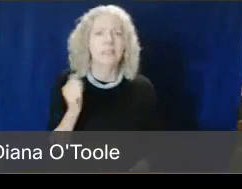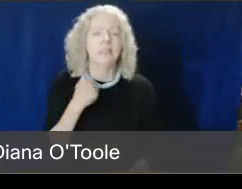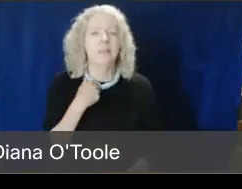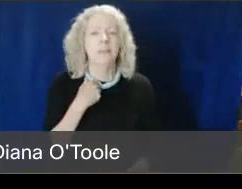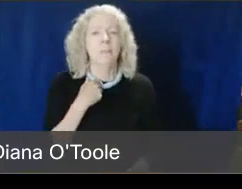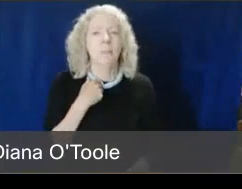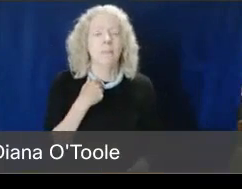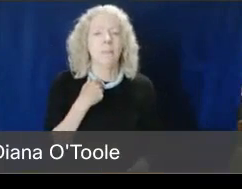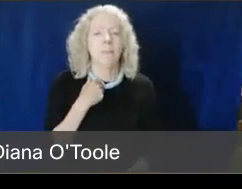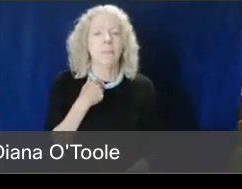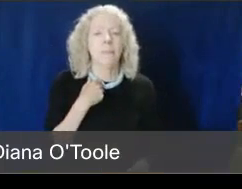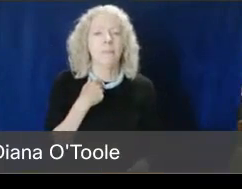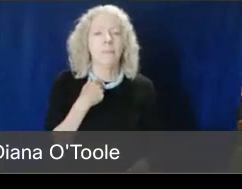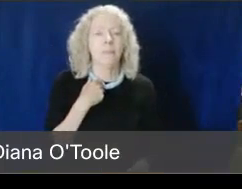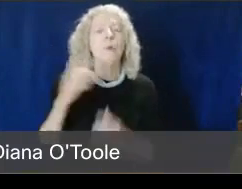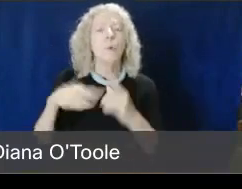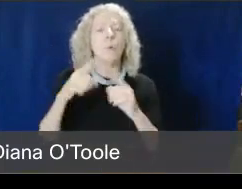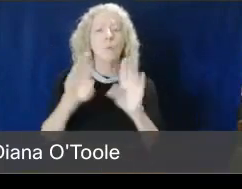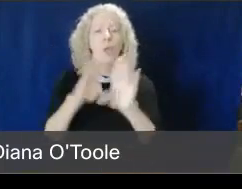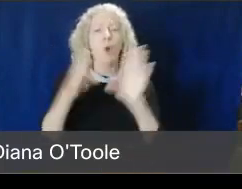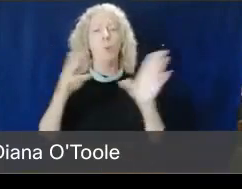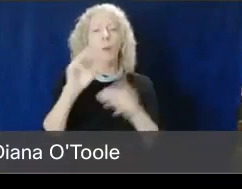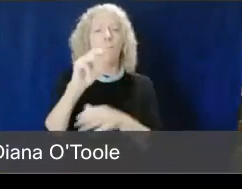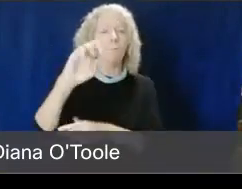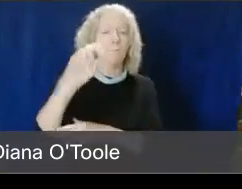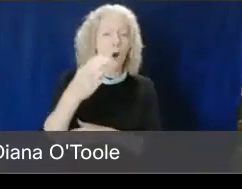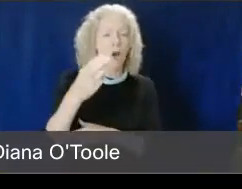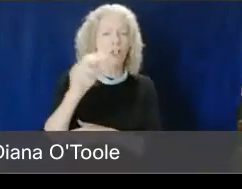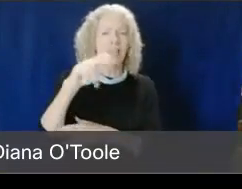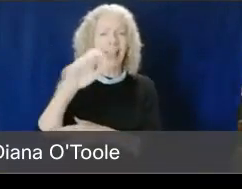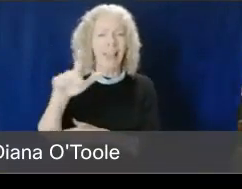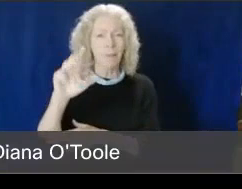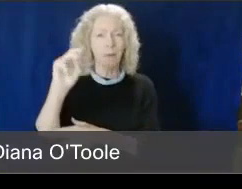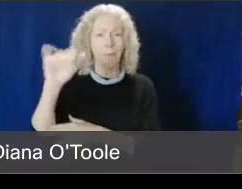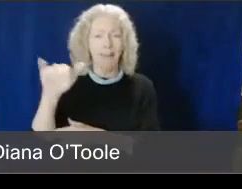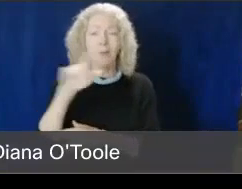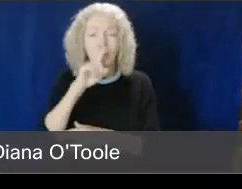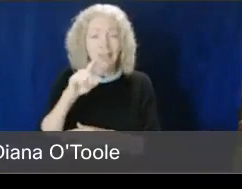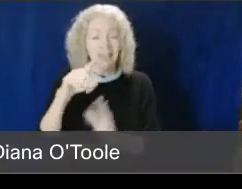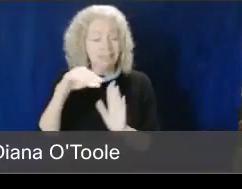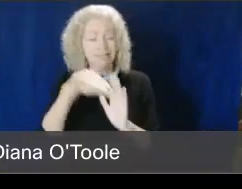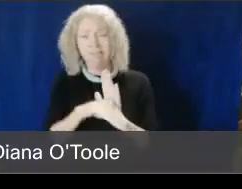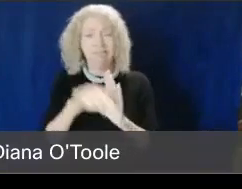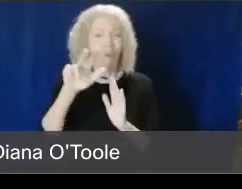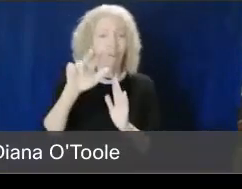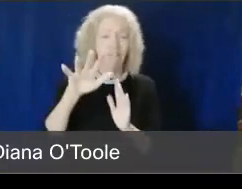on in March, April, May, we were down as much as about 35% year over